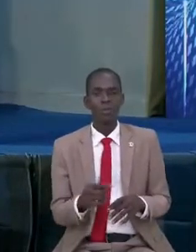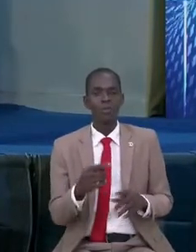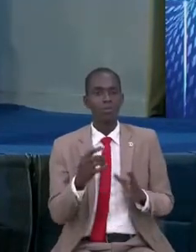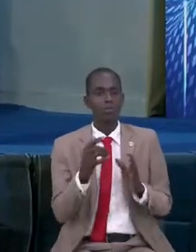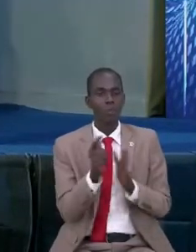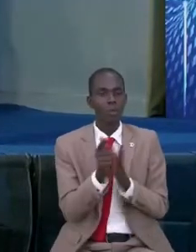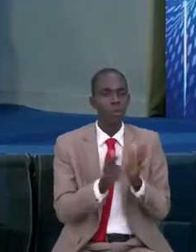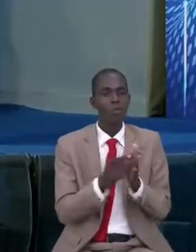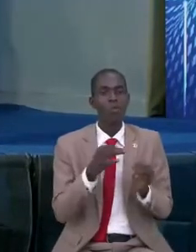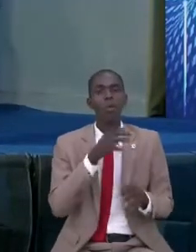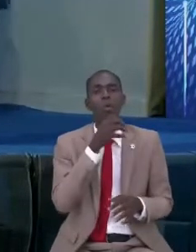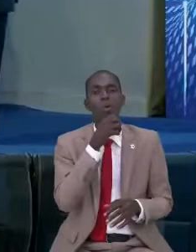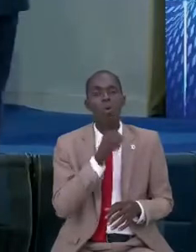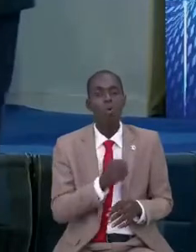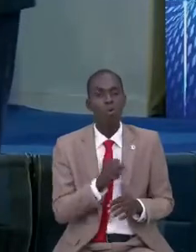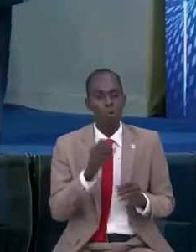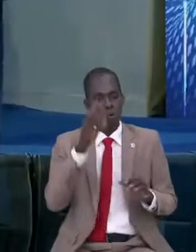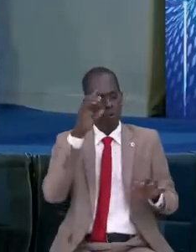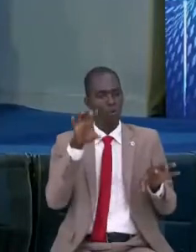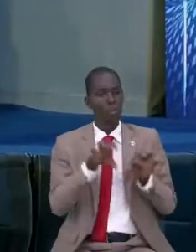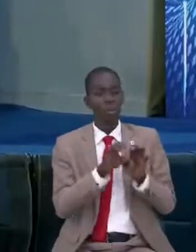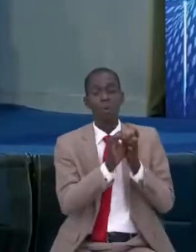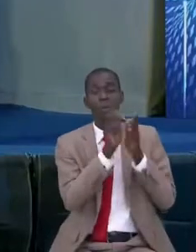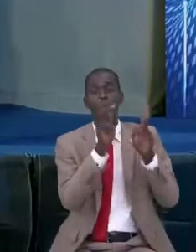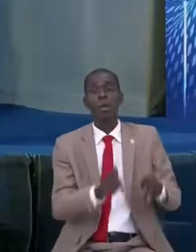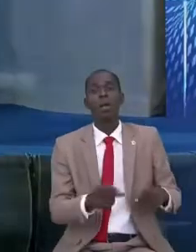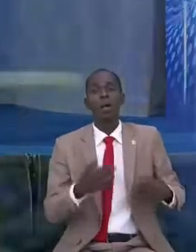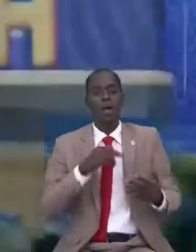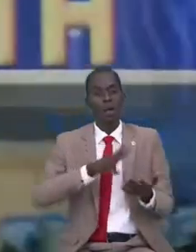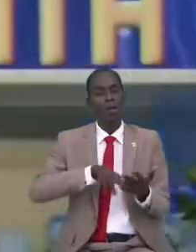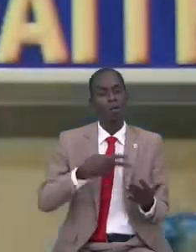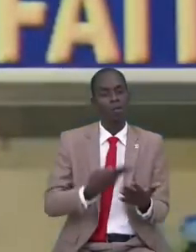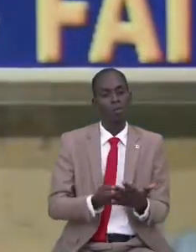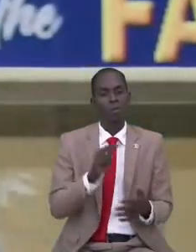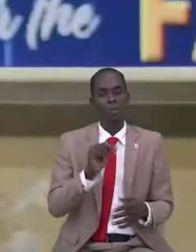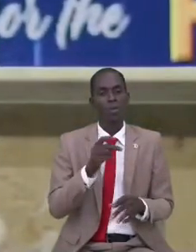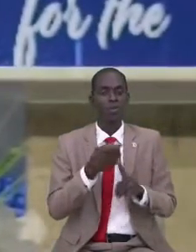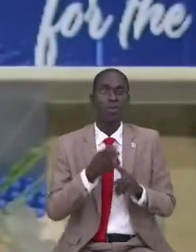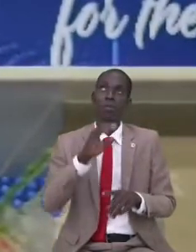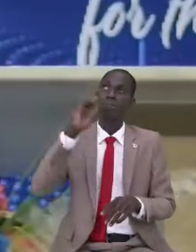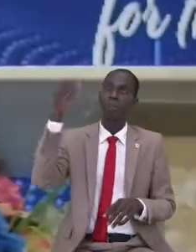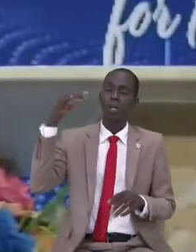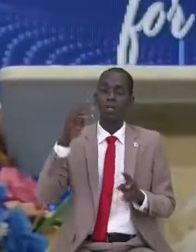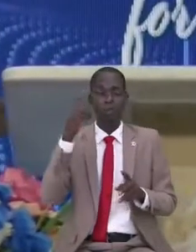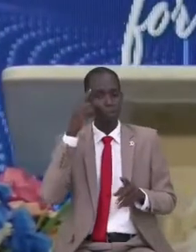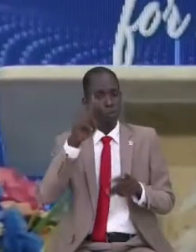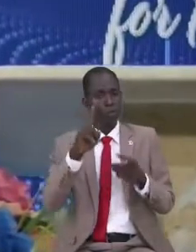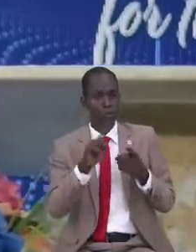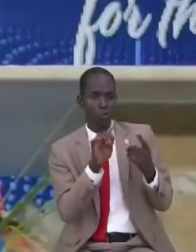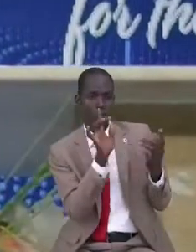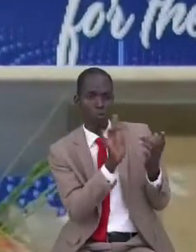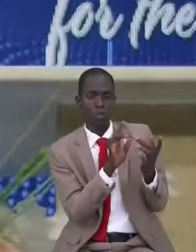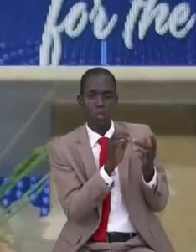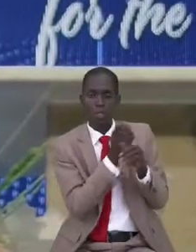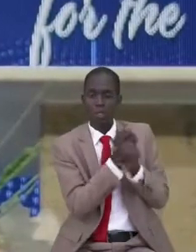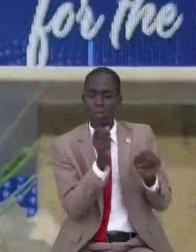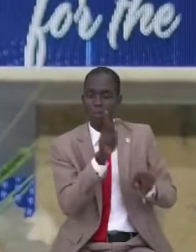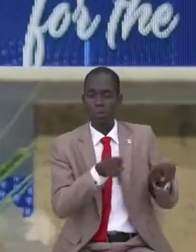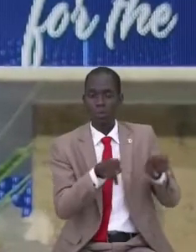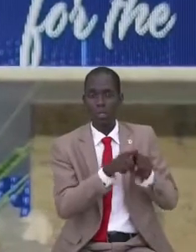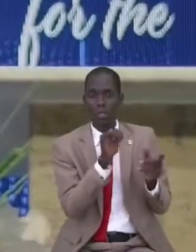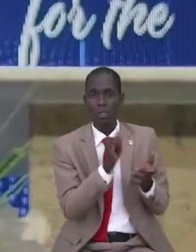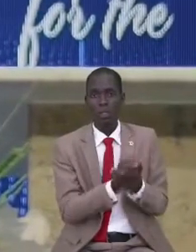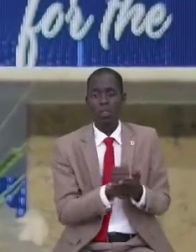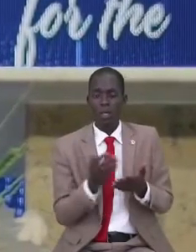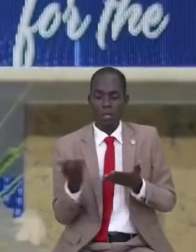covenant. He has fallen from grace. And such people, for you to reach them, bring Christ